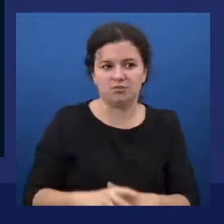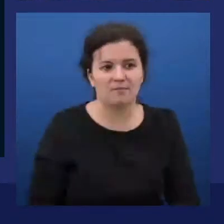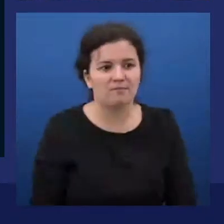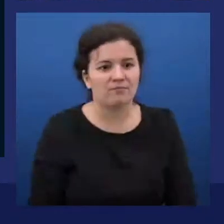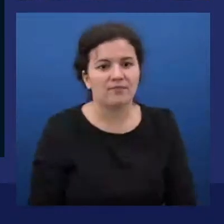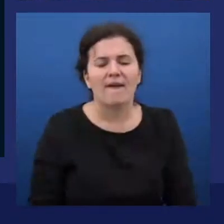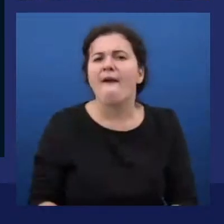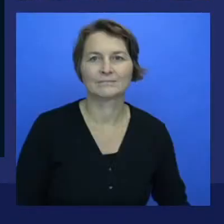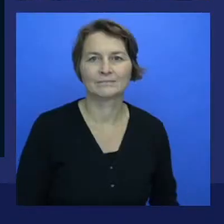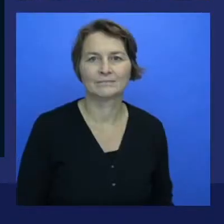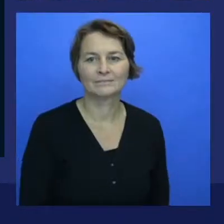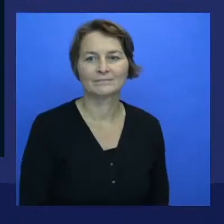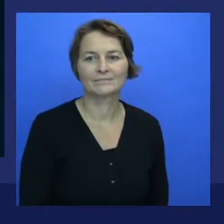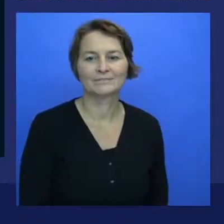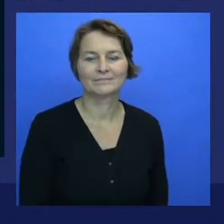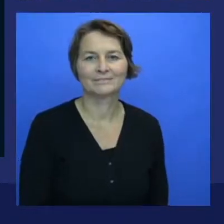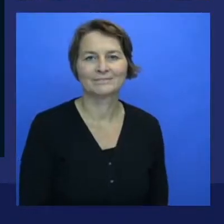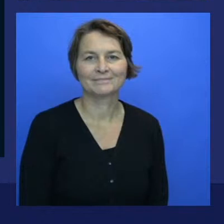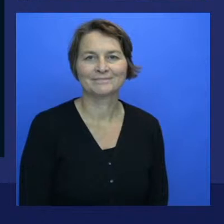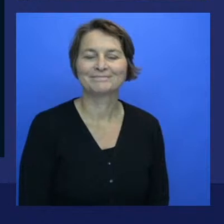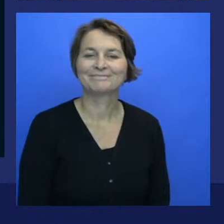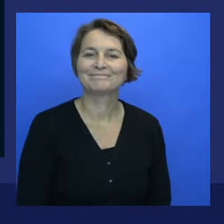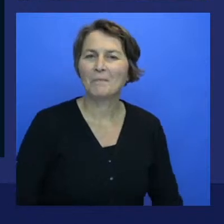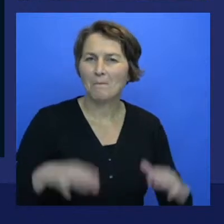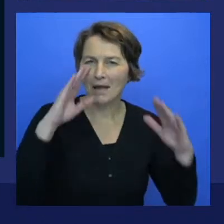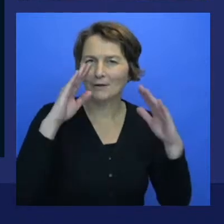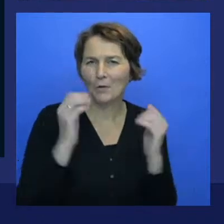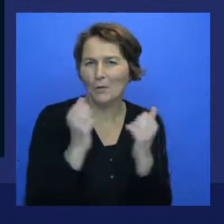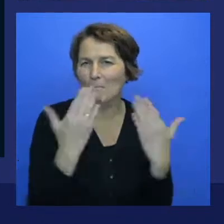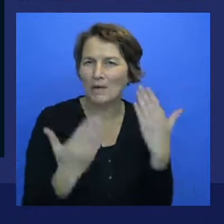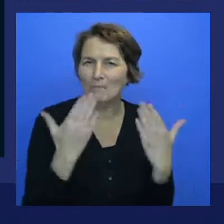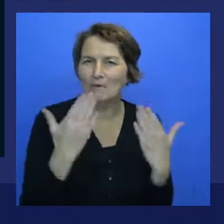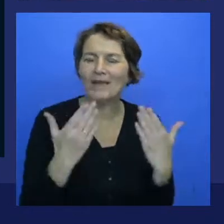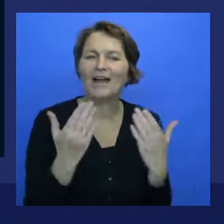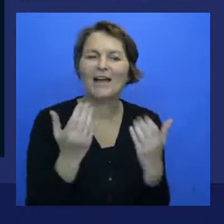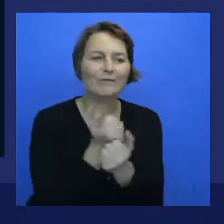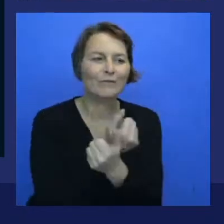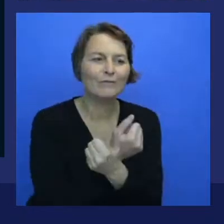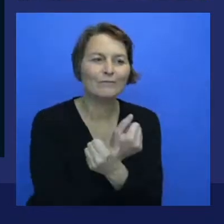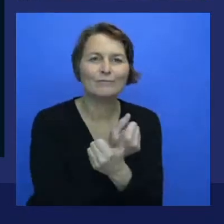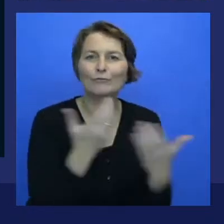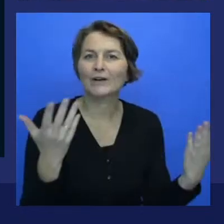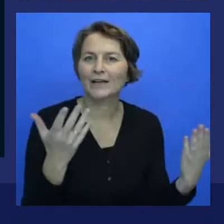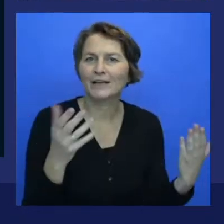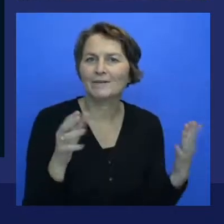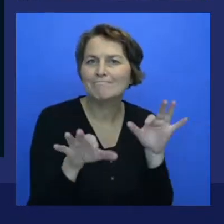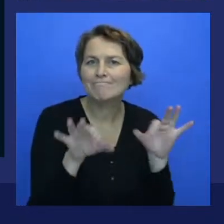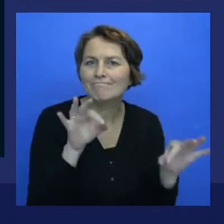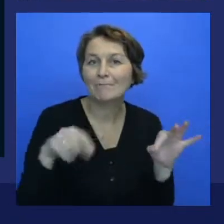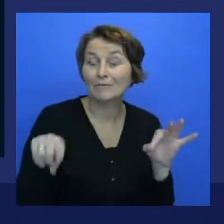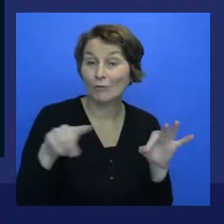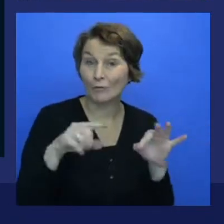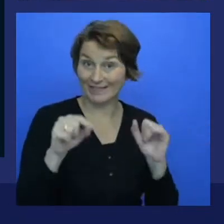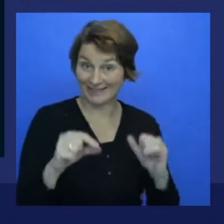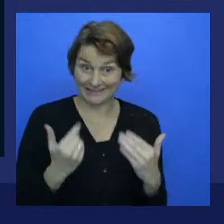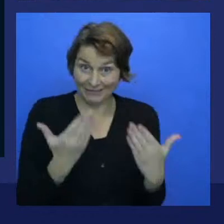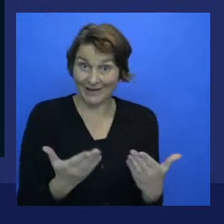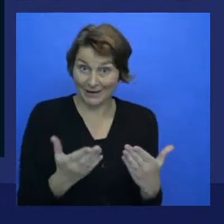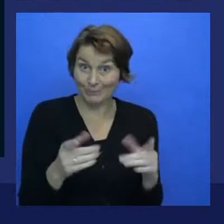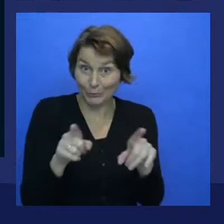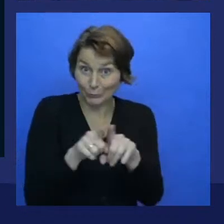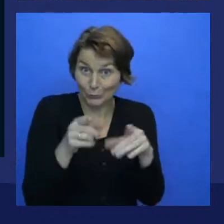a lot of free tier options for other services like computer vision, text analysis. Is that also available for this one?